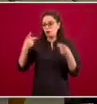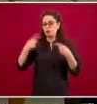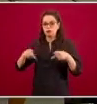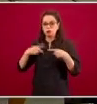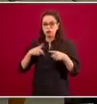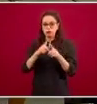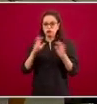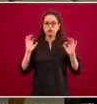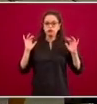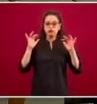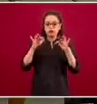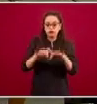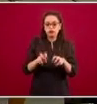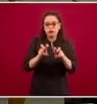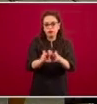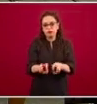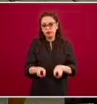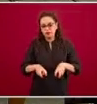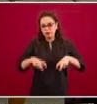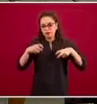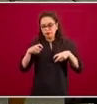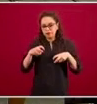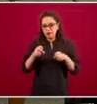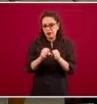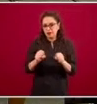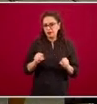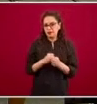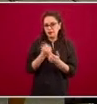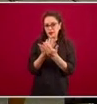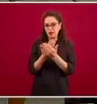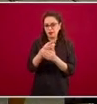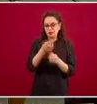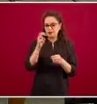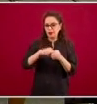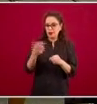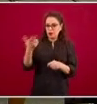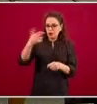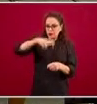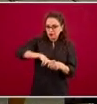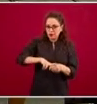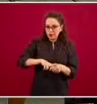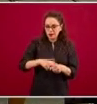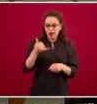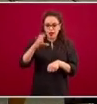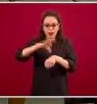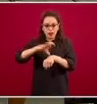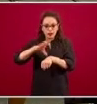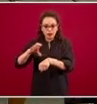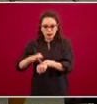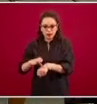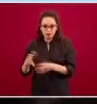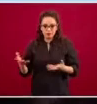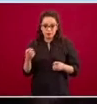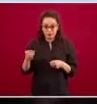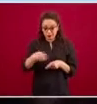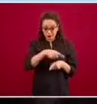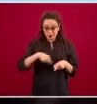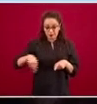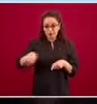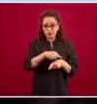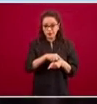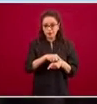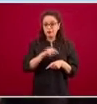didn't have these recommendations. So more people would go in person to medical units, and